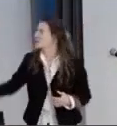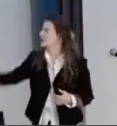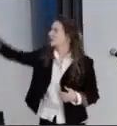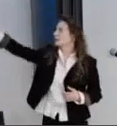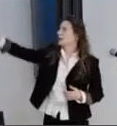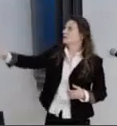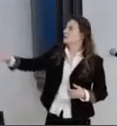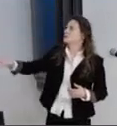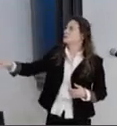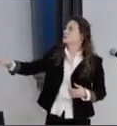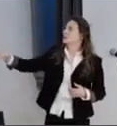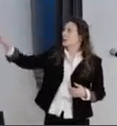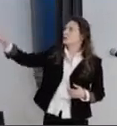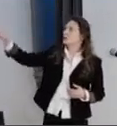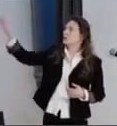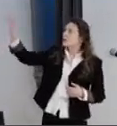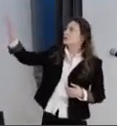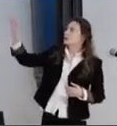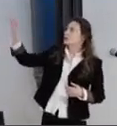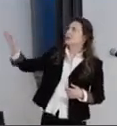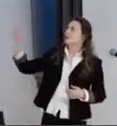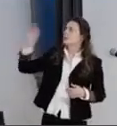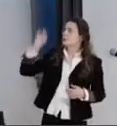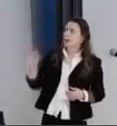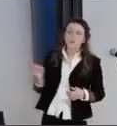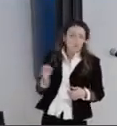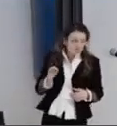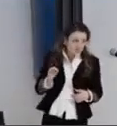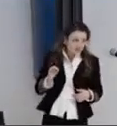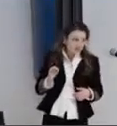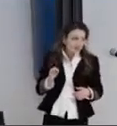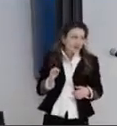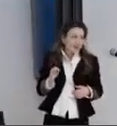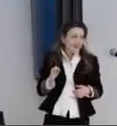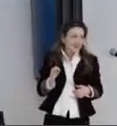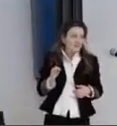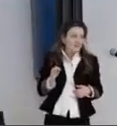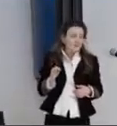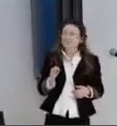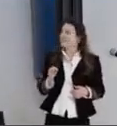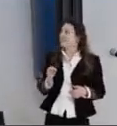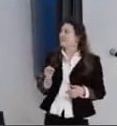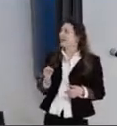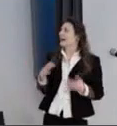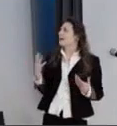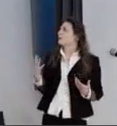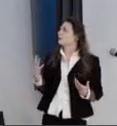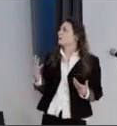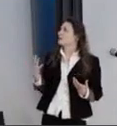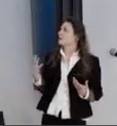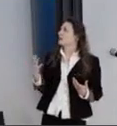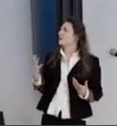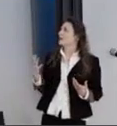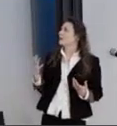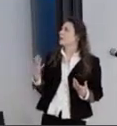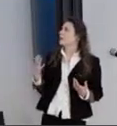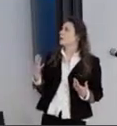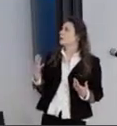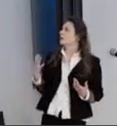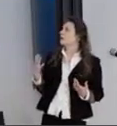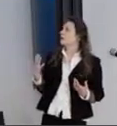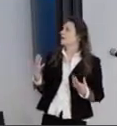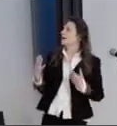So here is another garment, which was the razor clam dress. And an anecdote is that